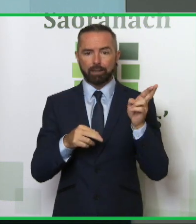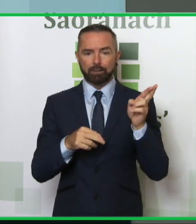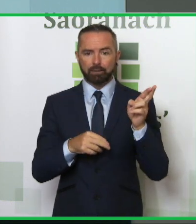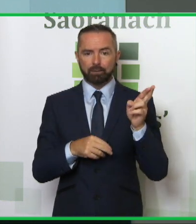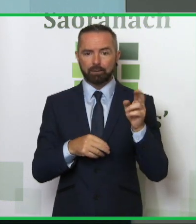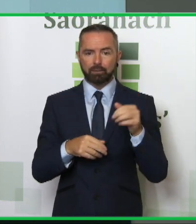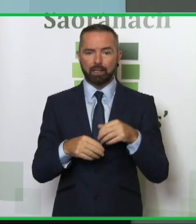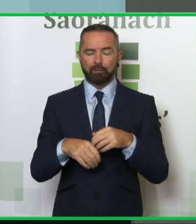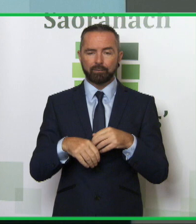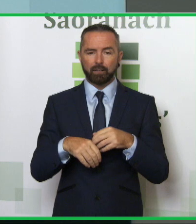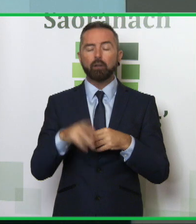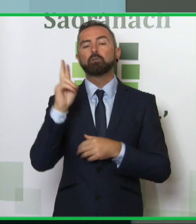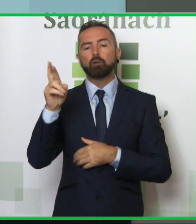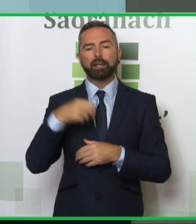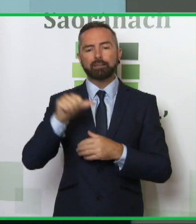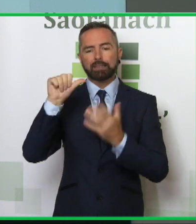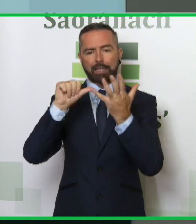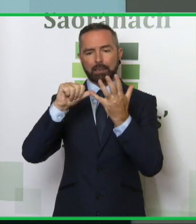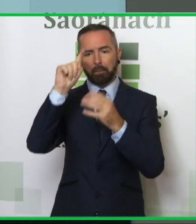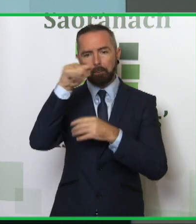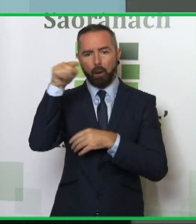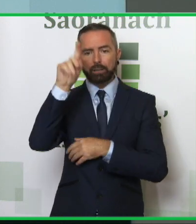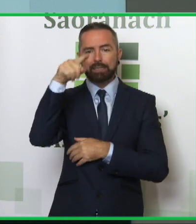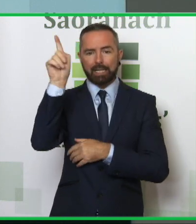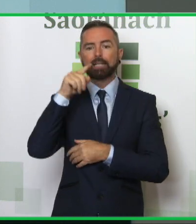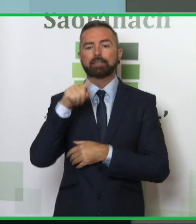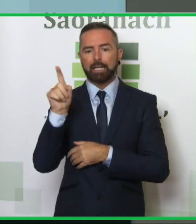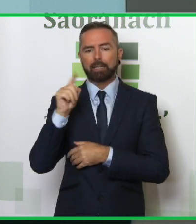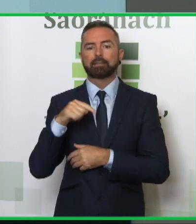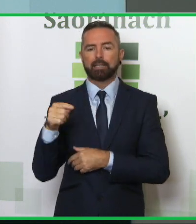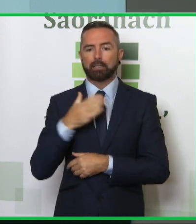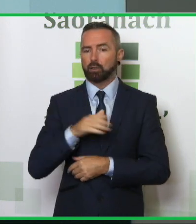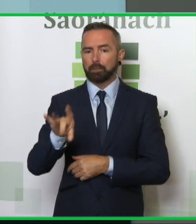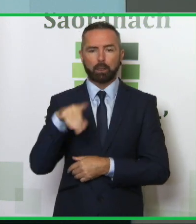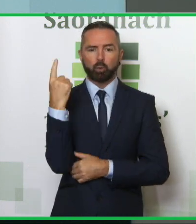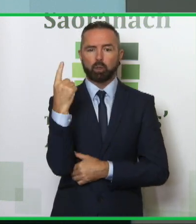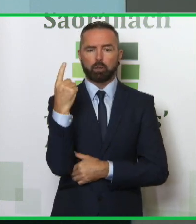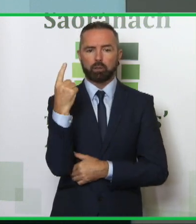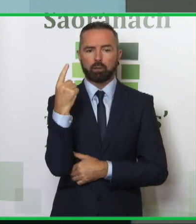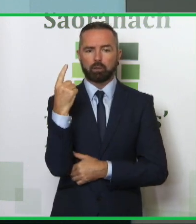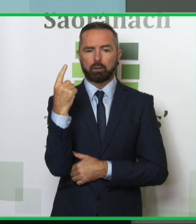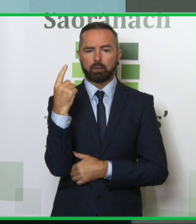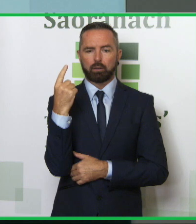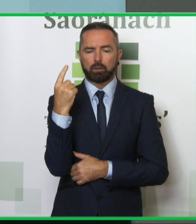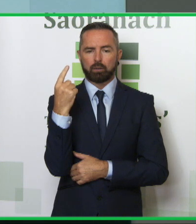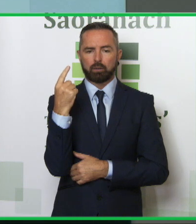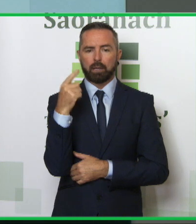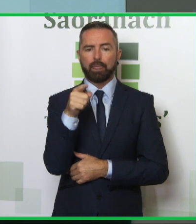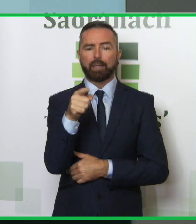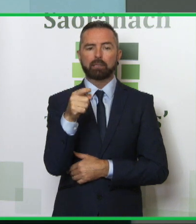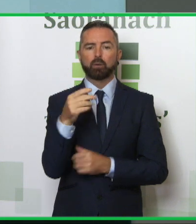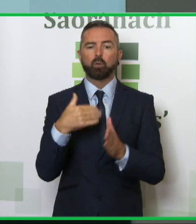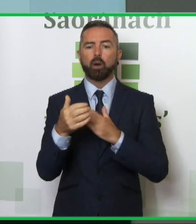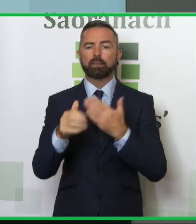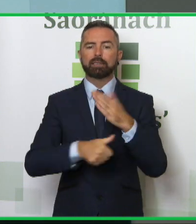have 6 boxes, and you put an X in the box of your first and your first preference. And this is to establish